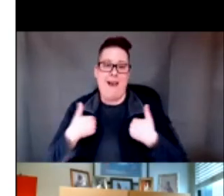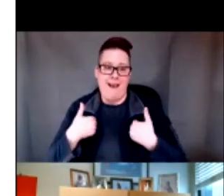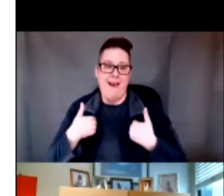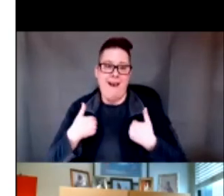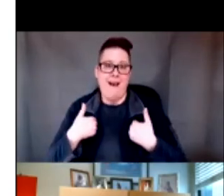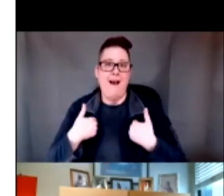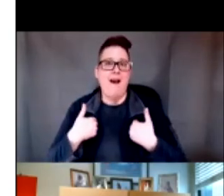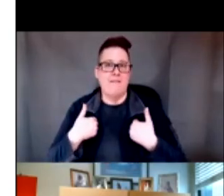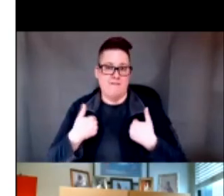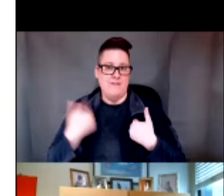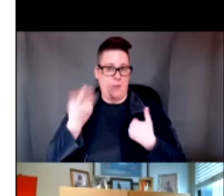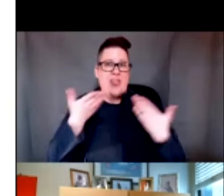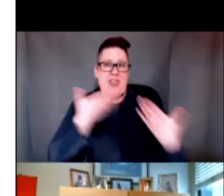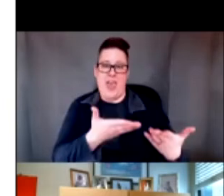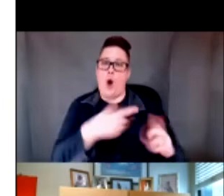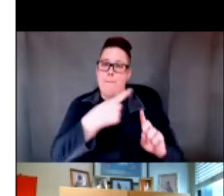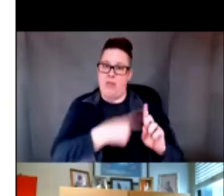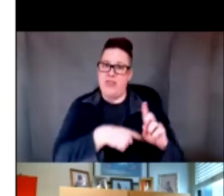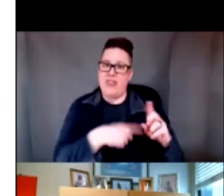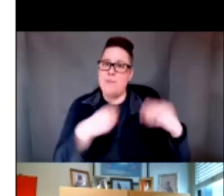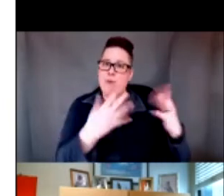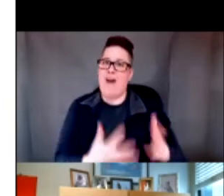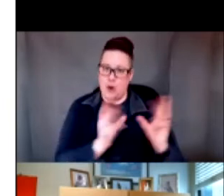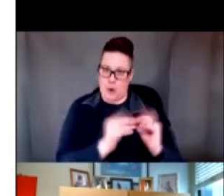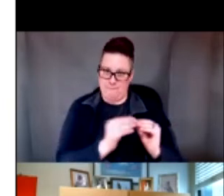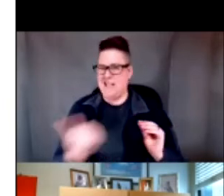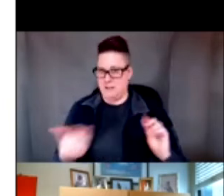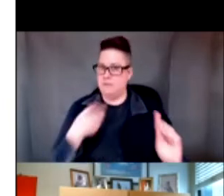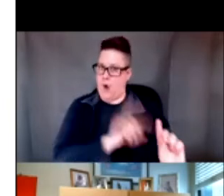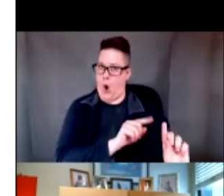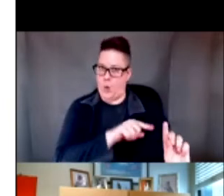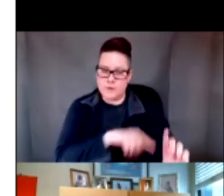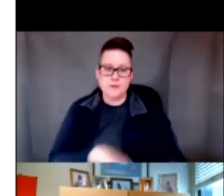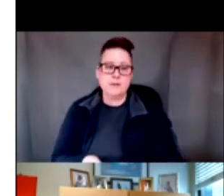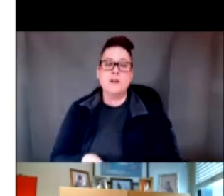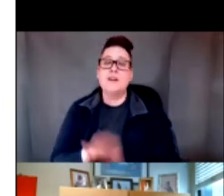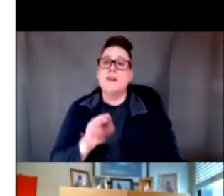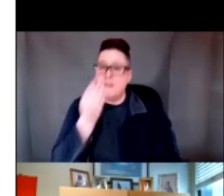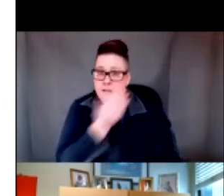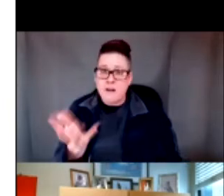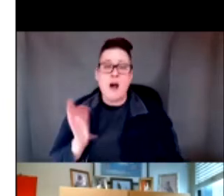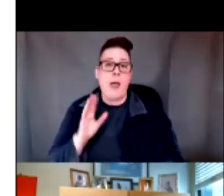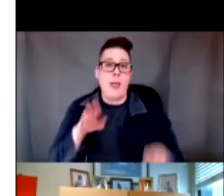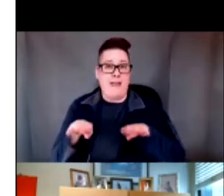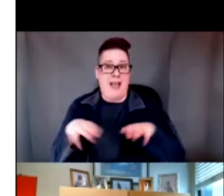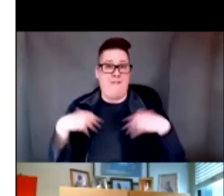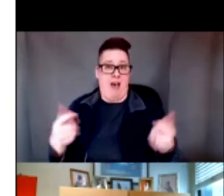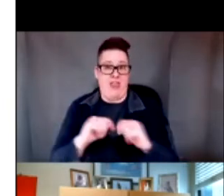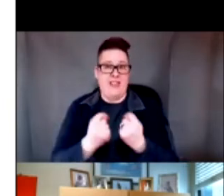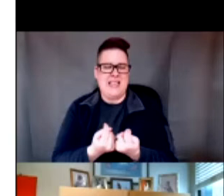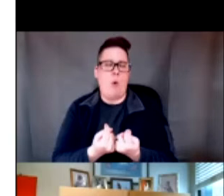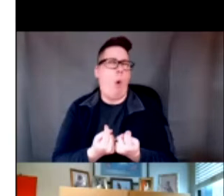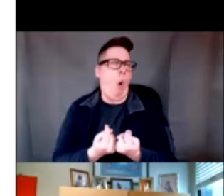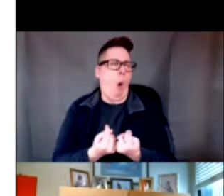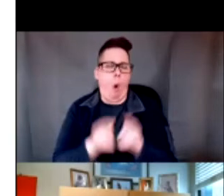at the monthly provider meeting. I also want to mention that the behavioral health team has been a great resource